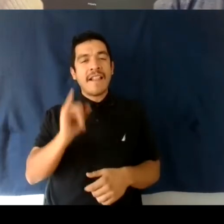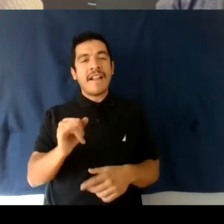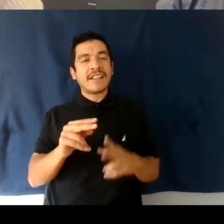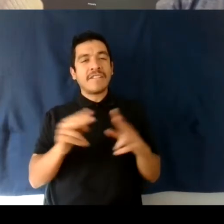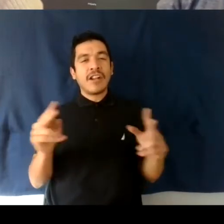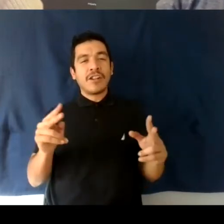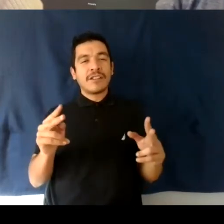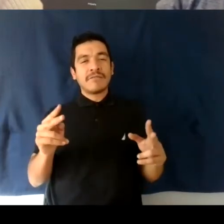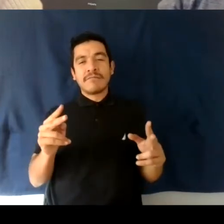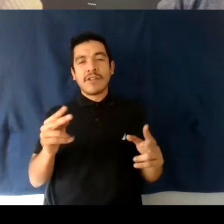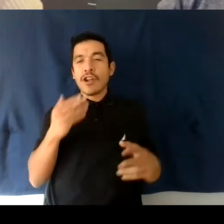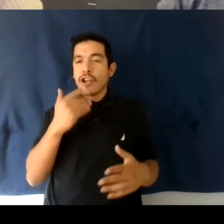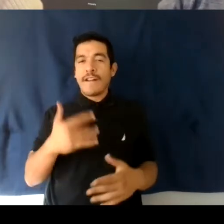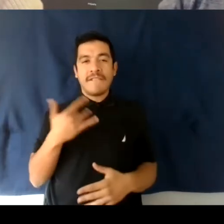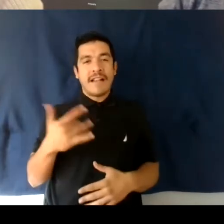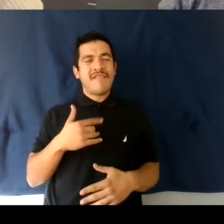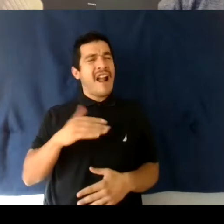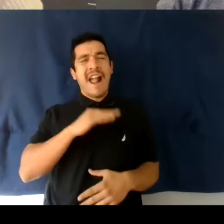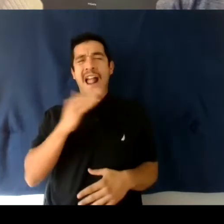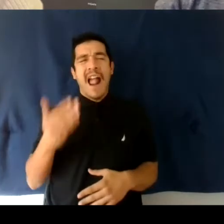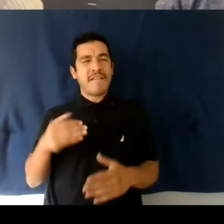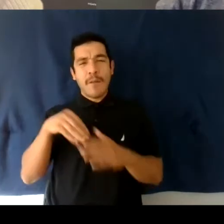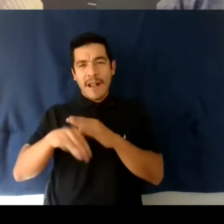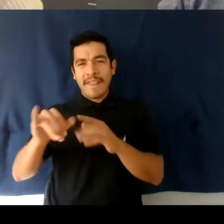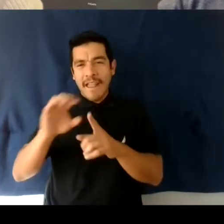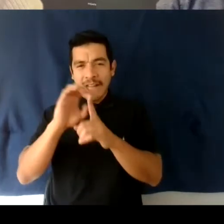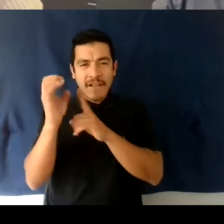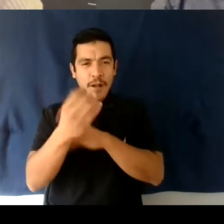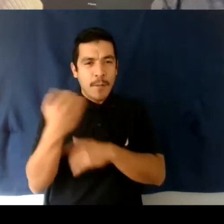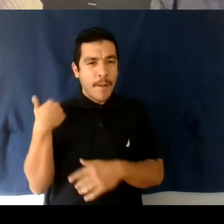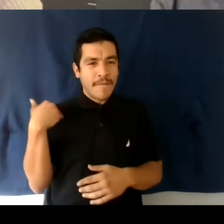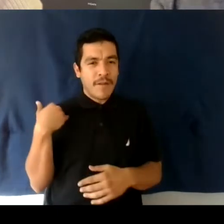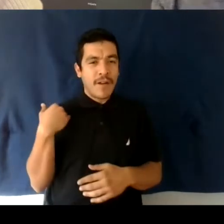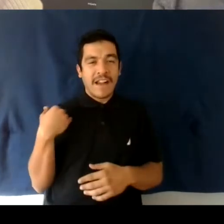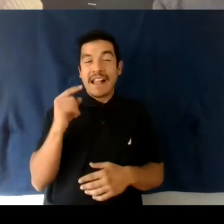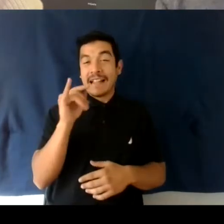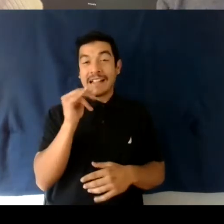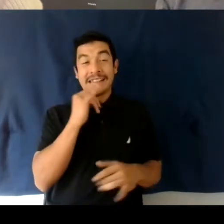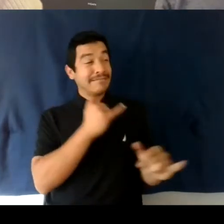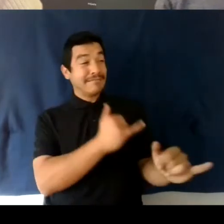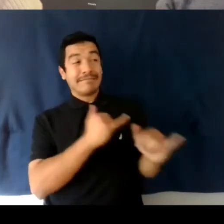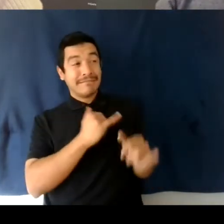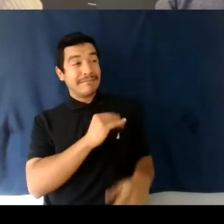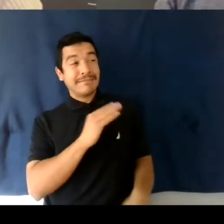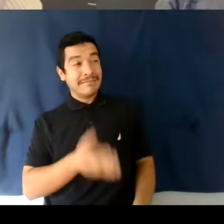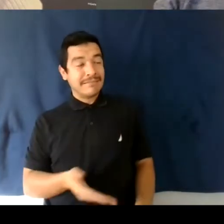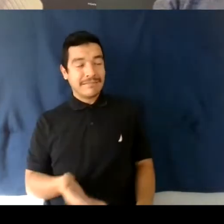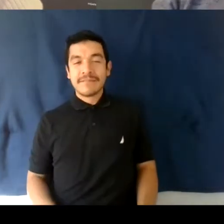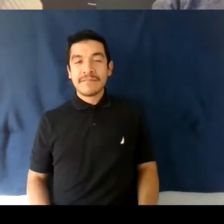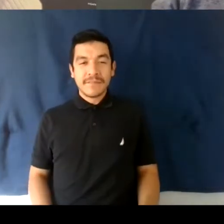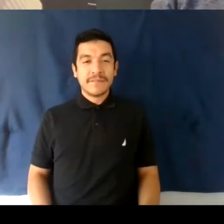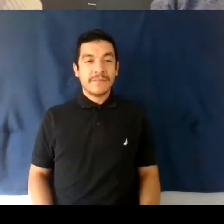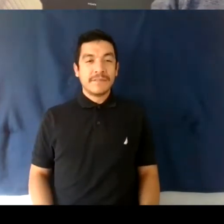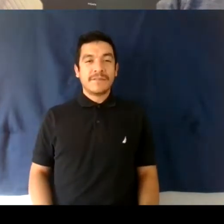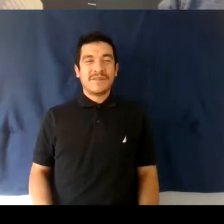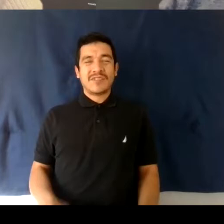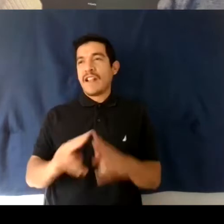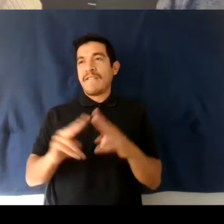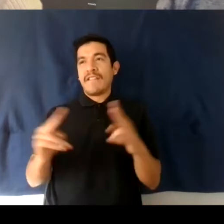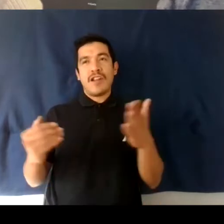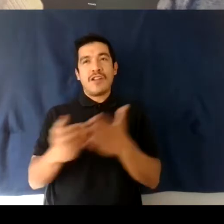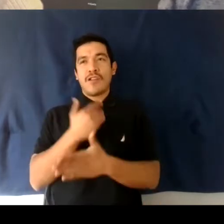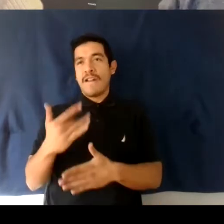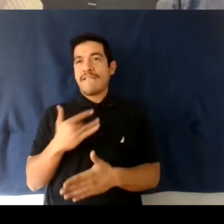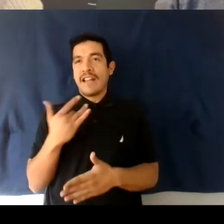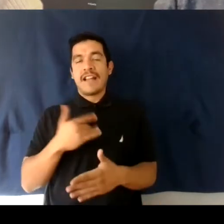never had that type of like working environment before, Me like either. particularly working environment. So it's like a very refreshing, like